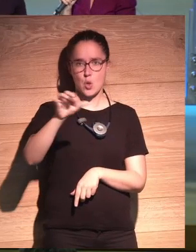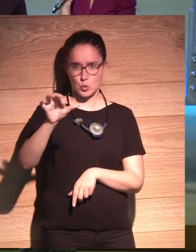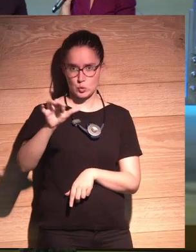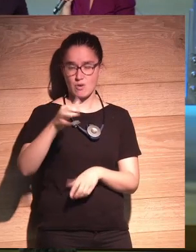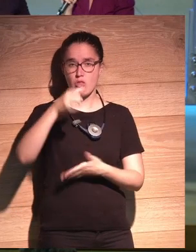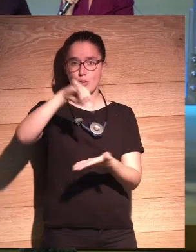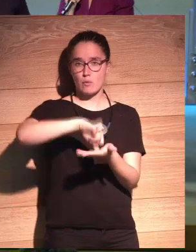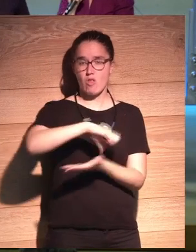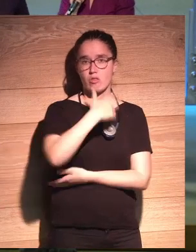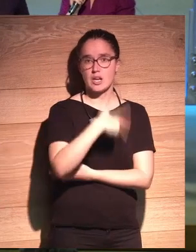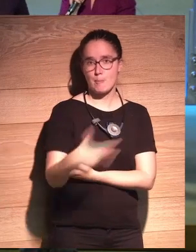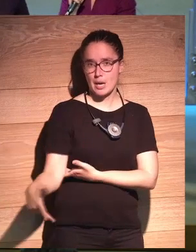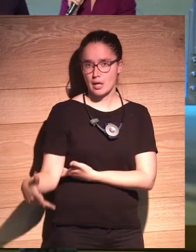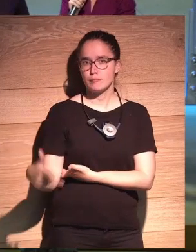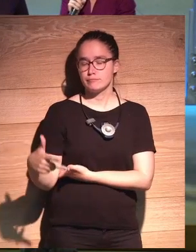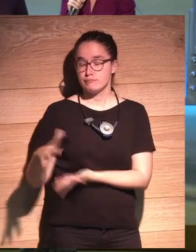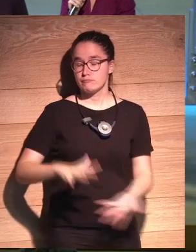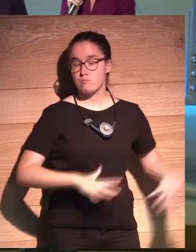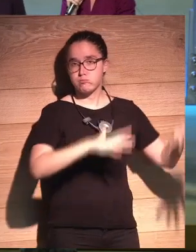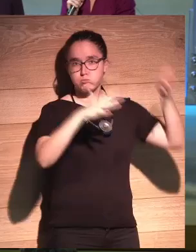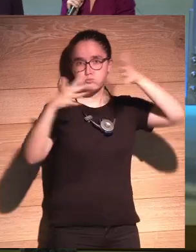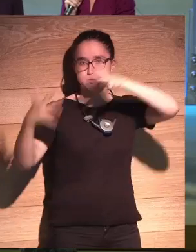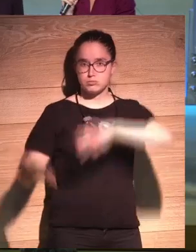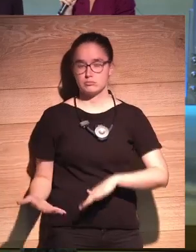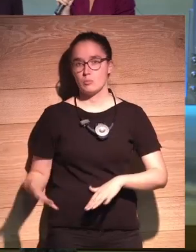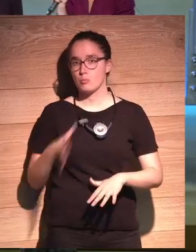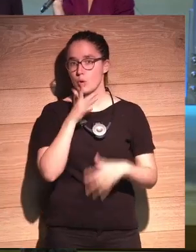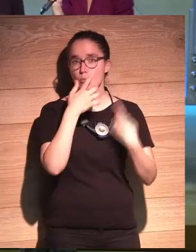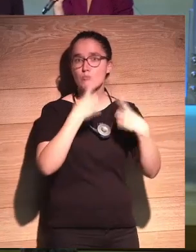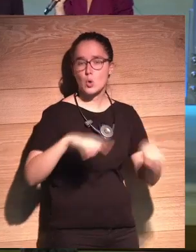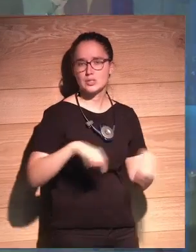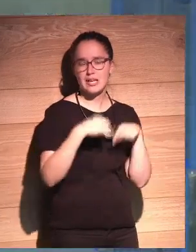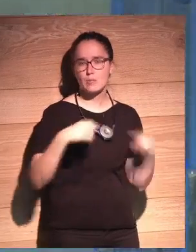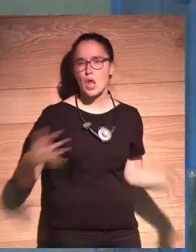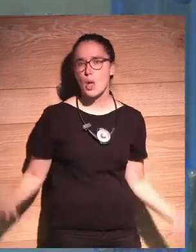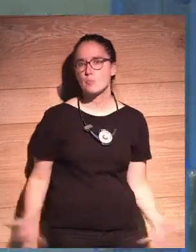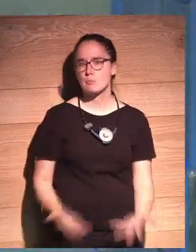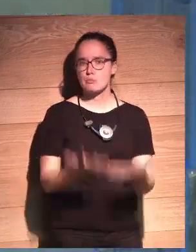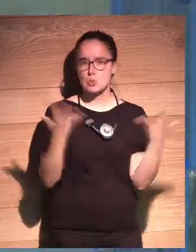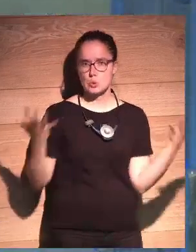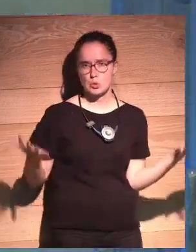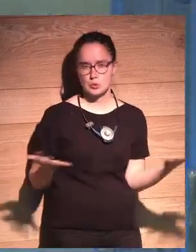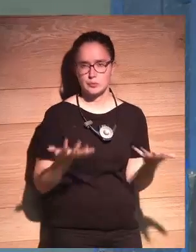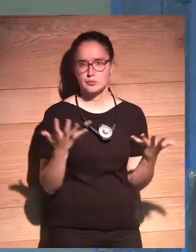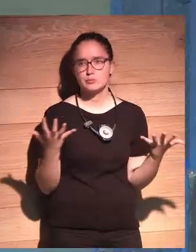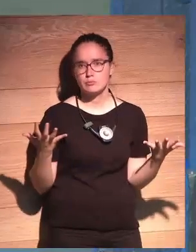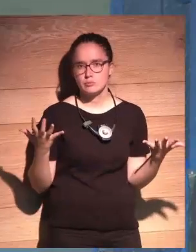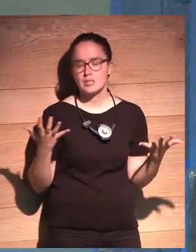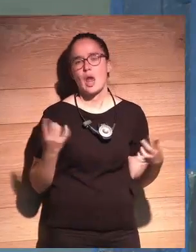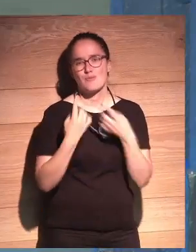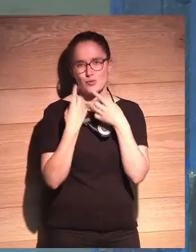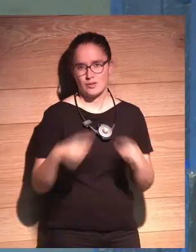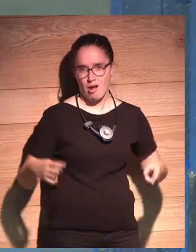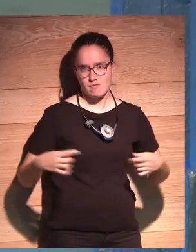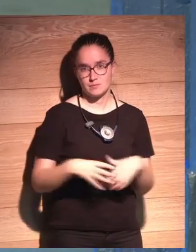manager of the music office of Aarhus, a city that has been completely transformed